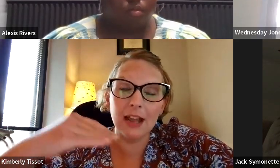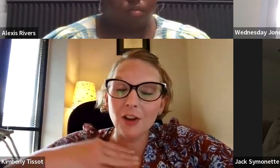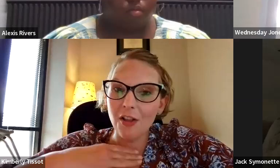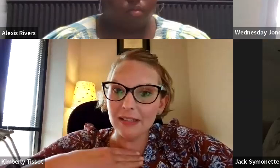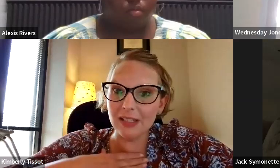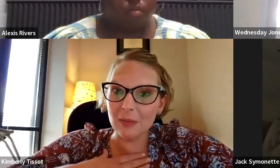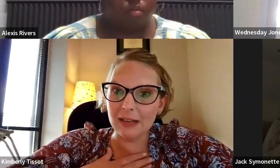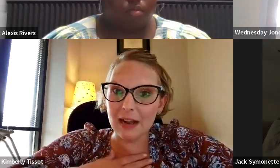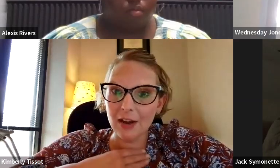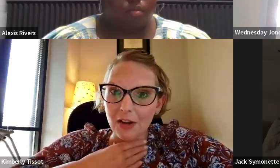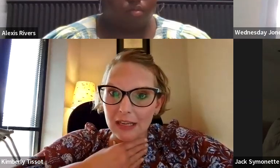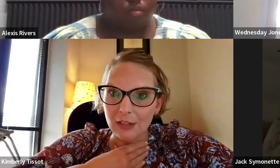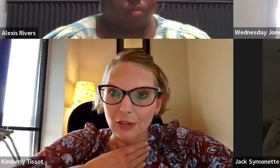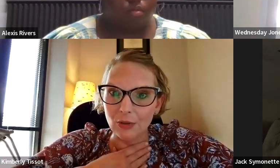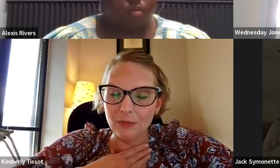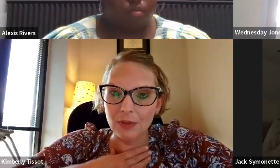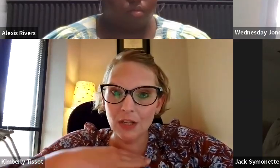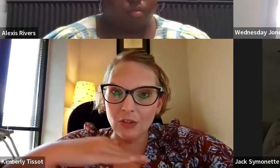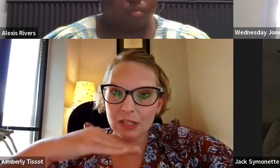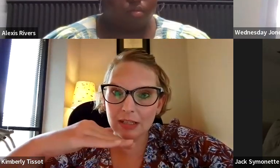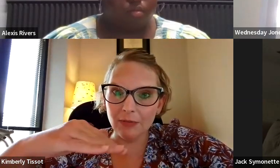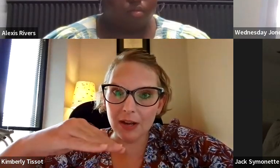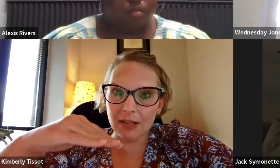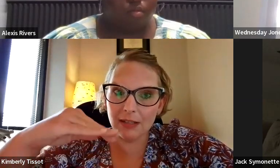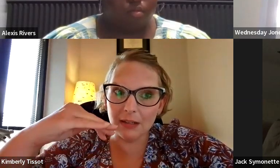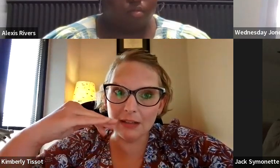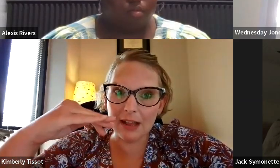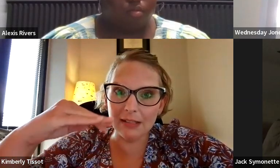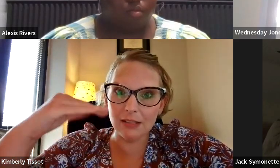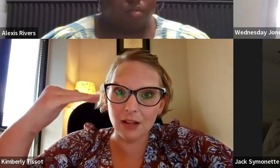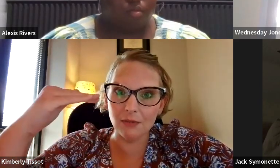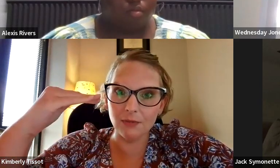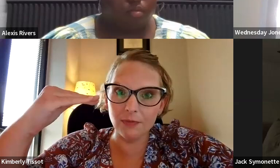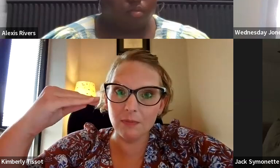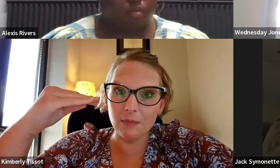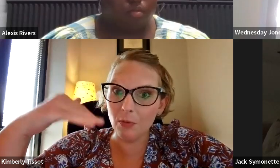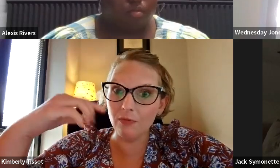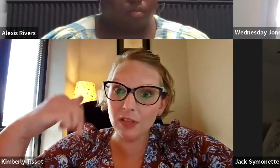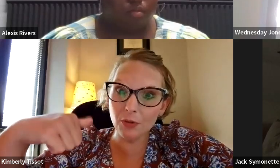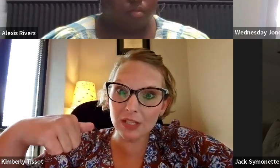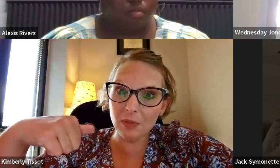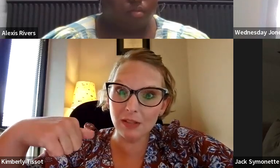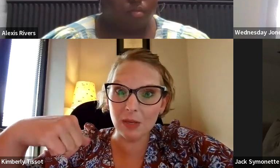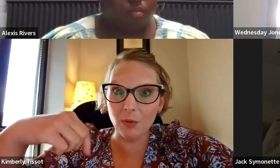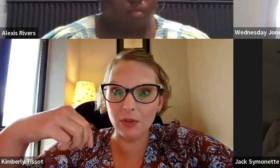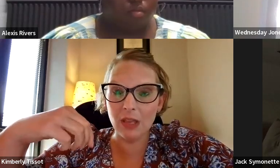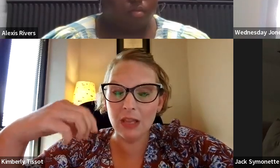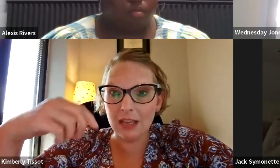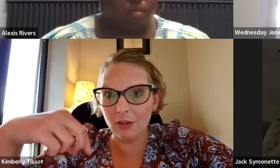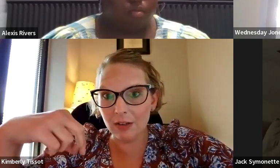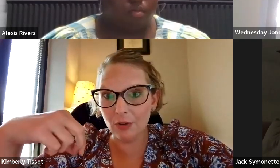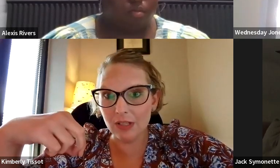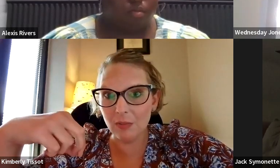different, I call it disability hierarchy too, of just the different classes of people with physical disabilities, people